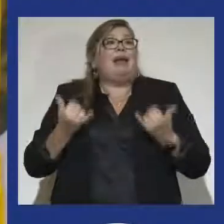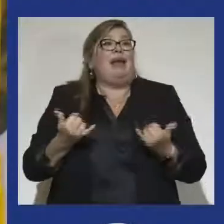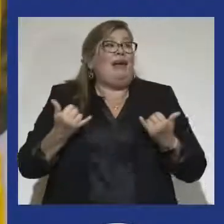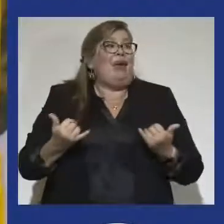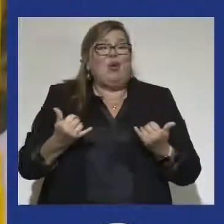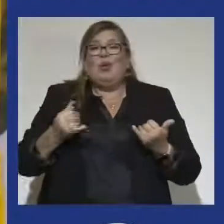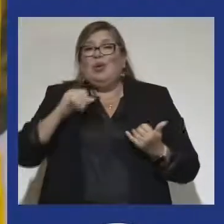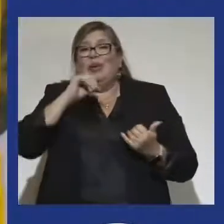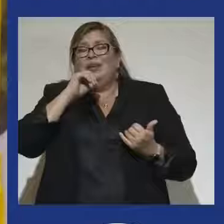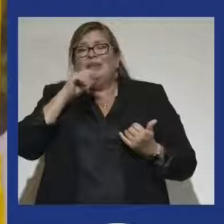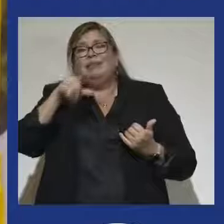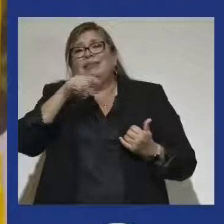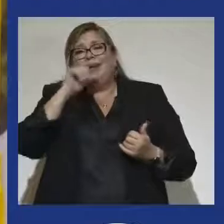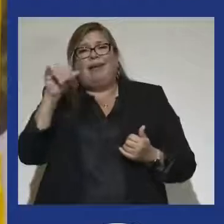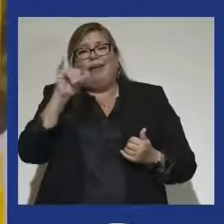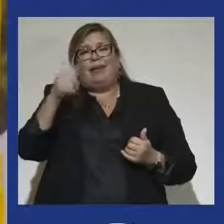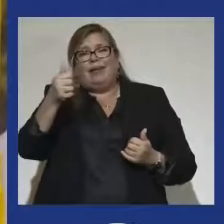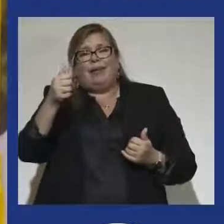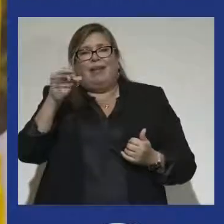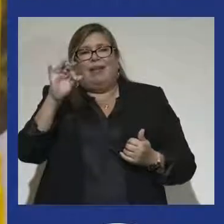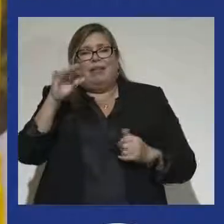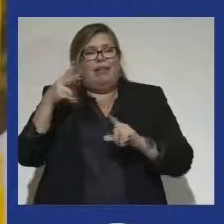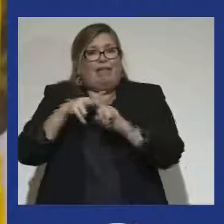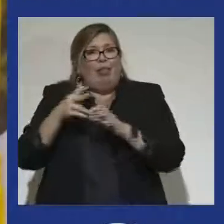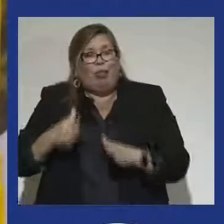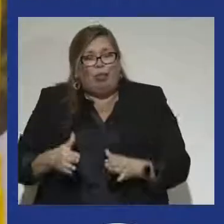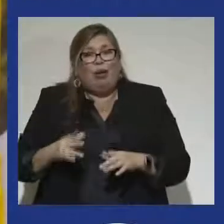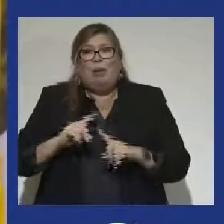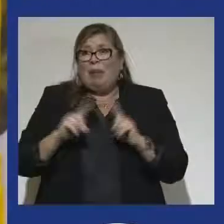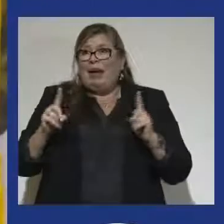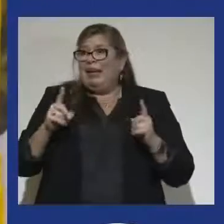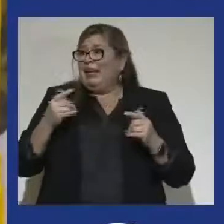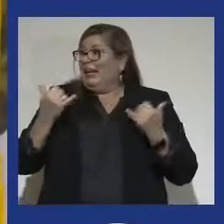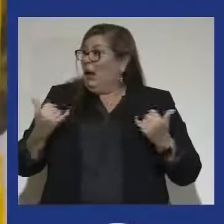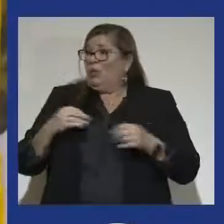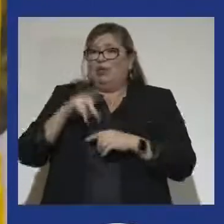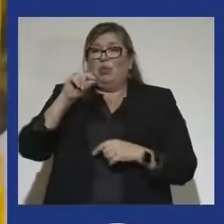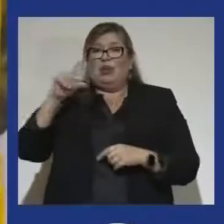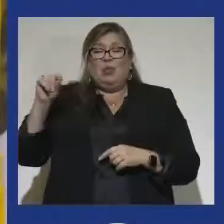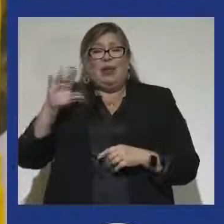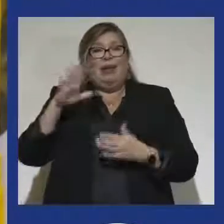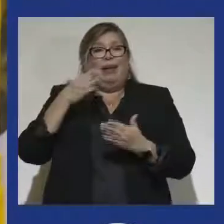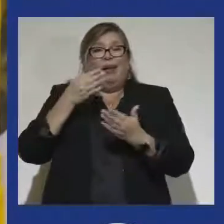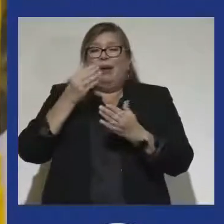are not ITIN filers, but who are eligible in 2020?